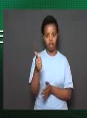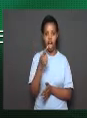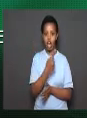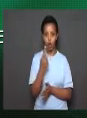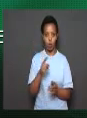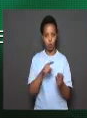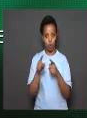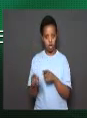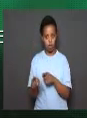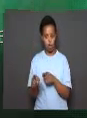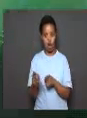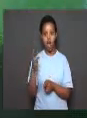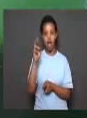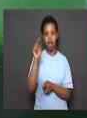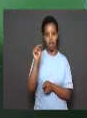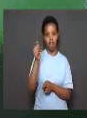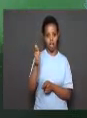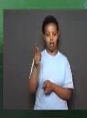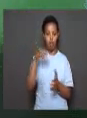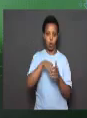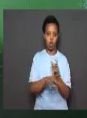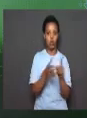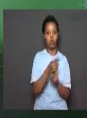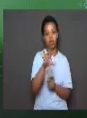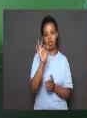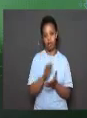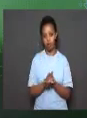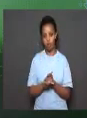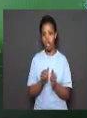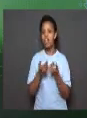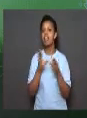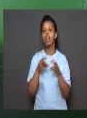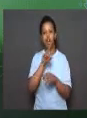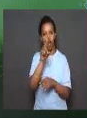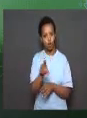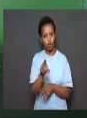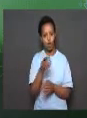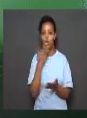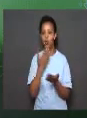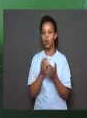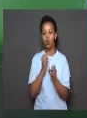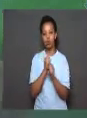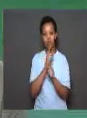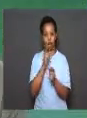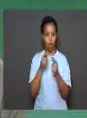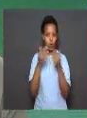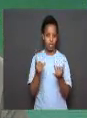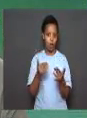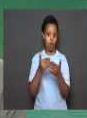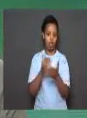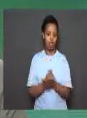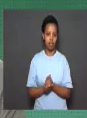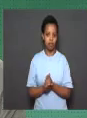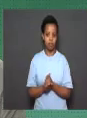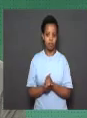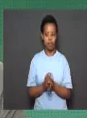contain RNA. How did you do? Great work so far, students. Let